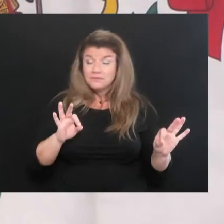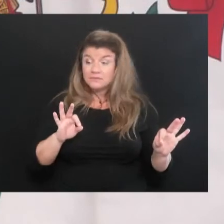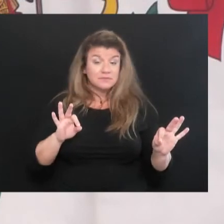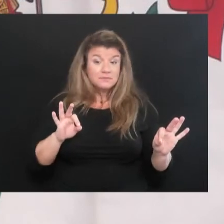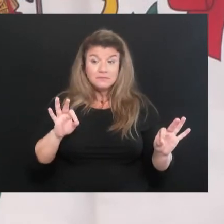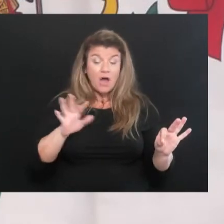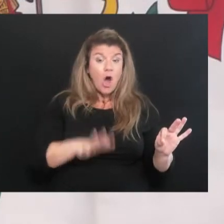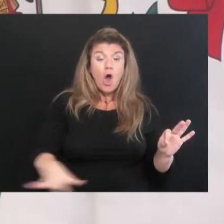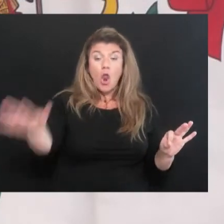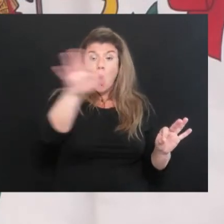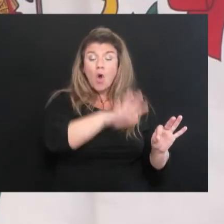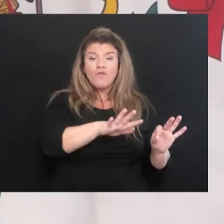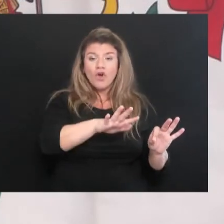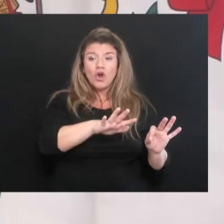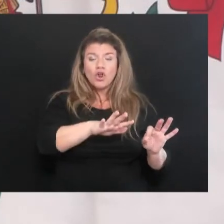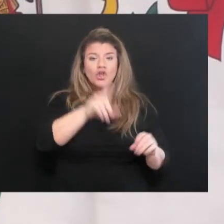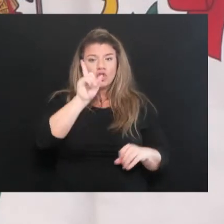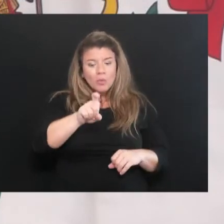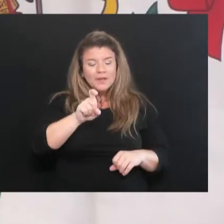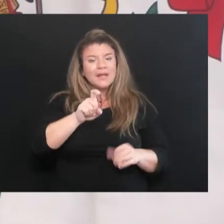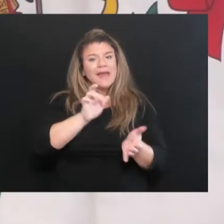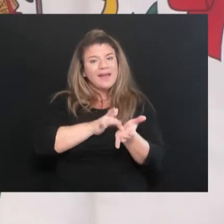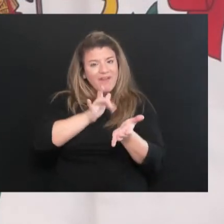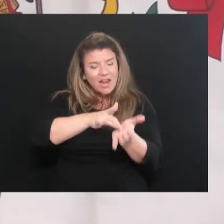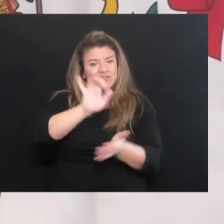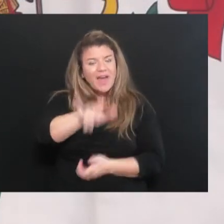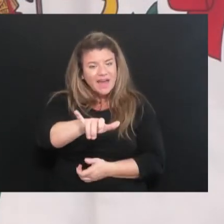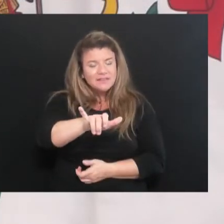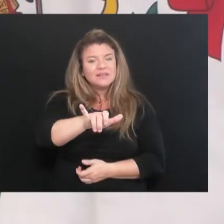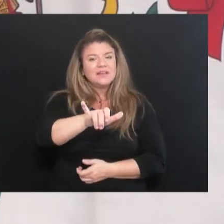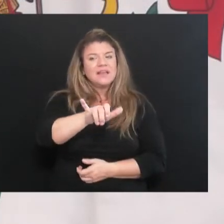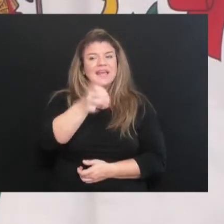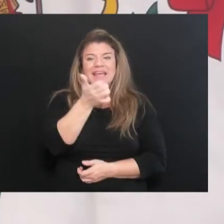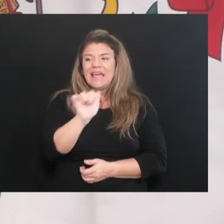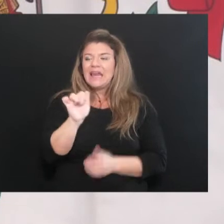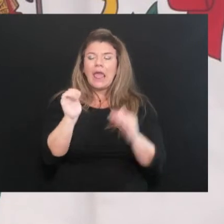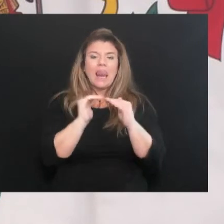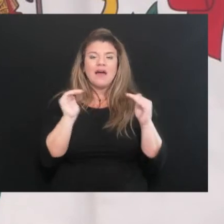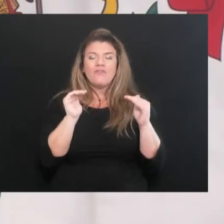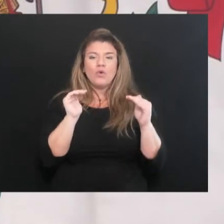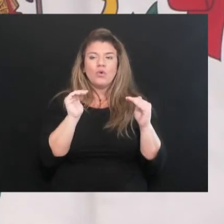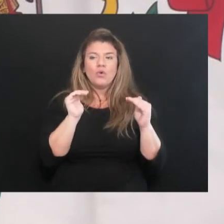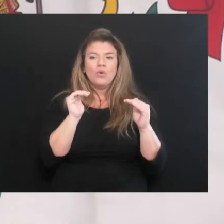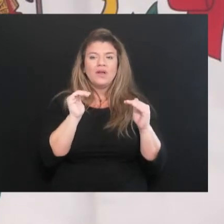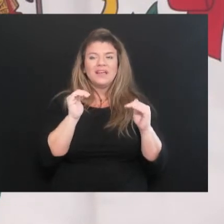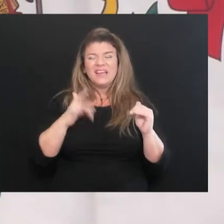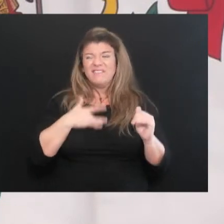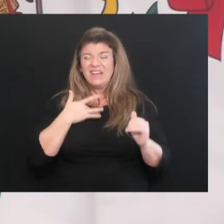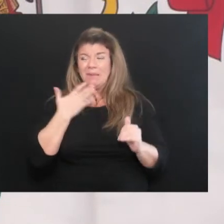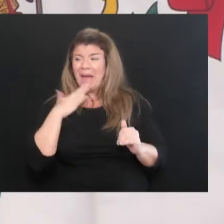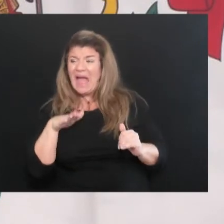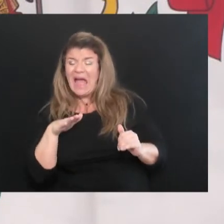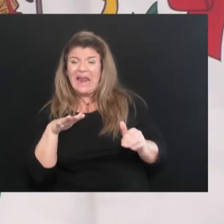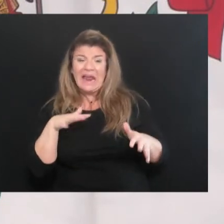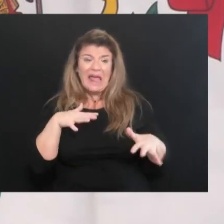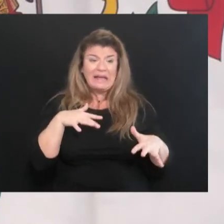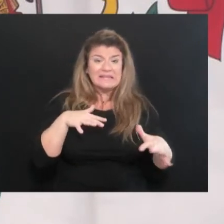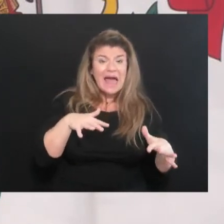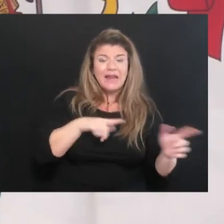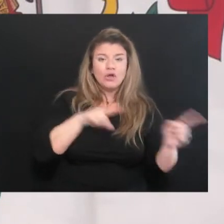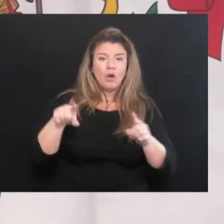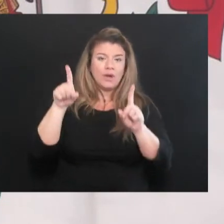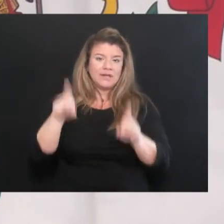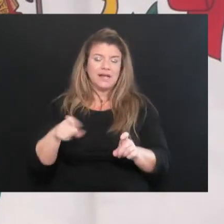way. You absolutely need to take advantage of it and everything. Any level of feeling bad or anxiety, go get a test.